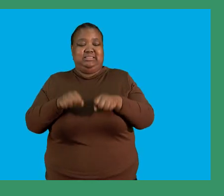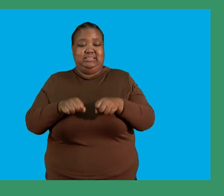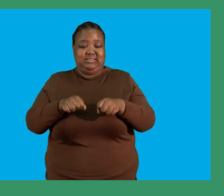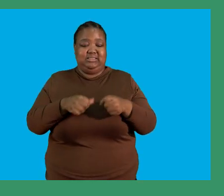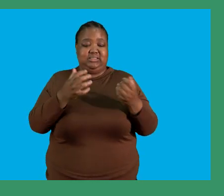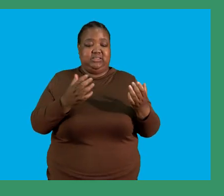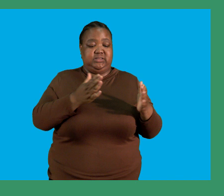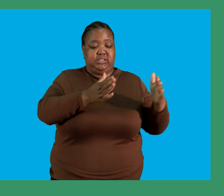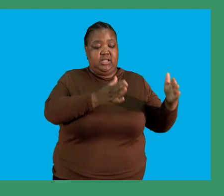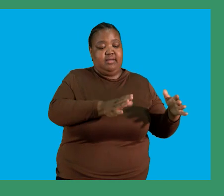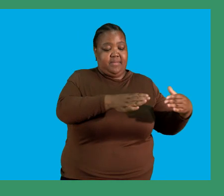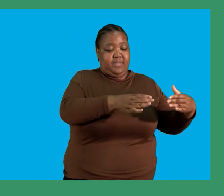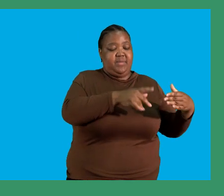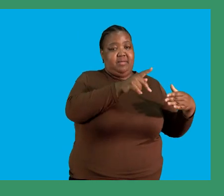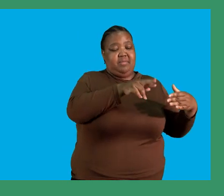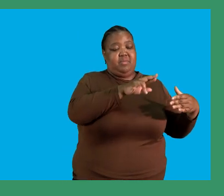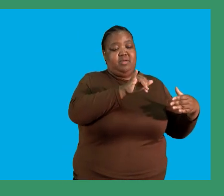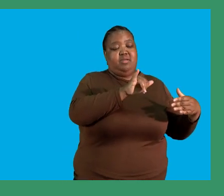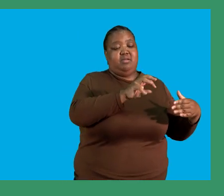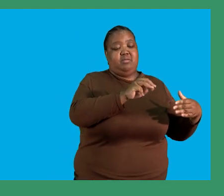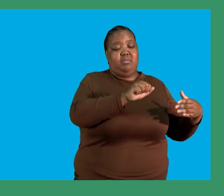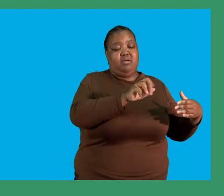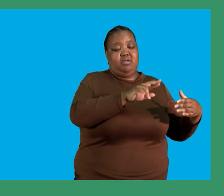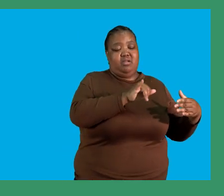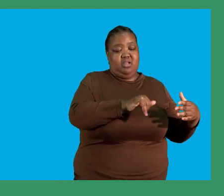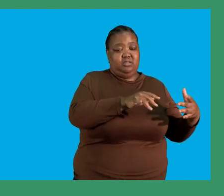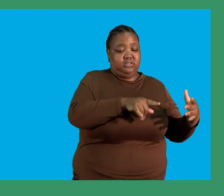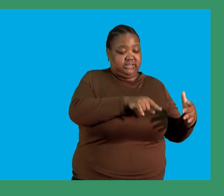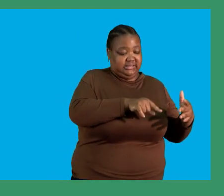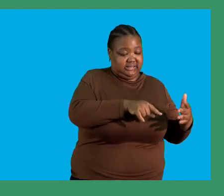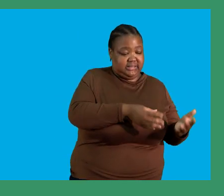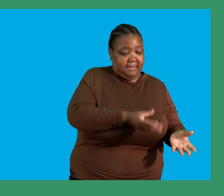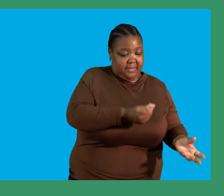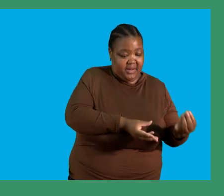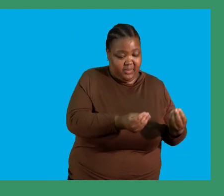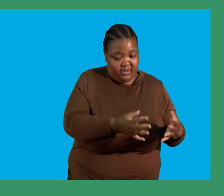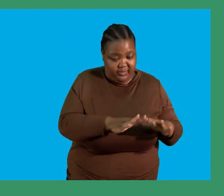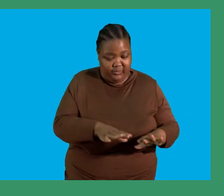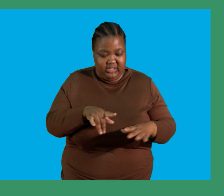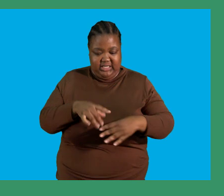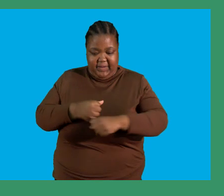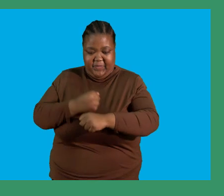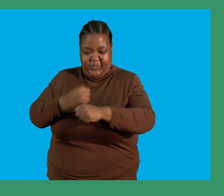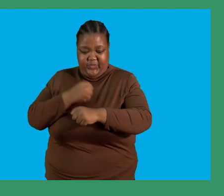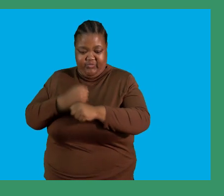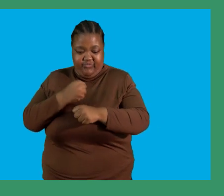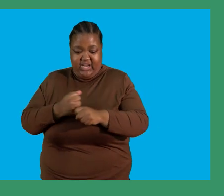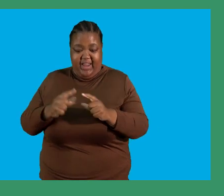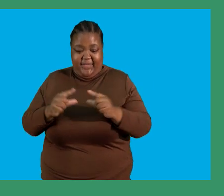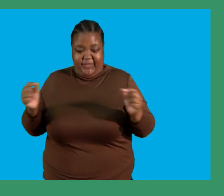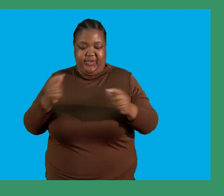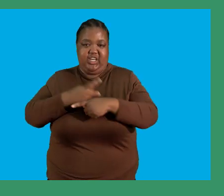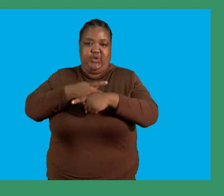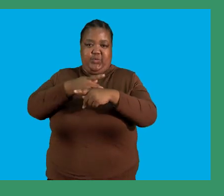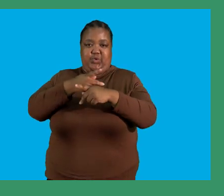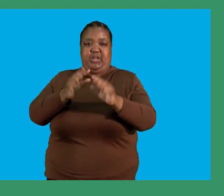even manufacturing the raw materials from the primary sector into finished and semi-finished products.